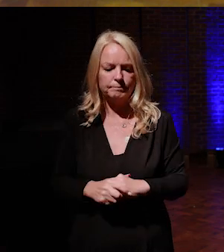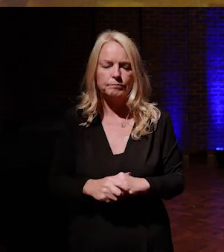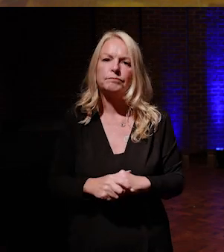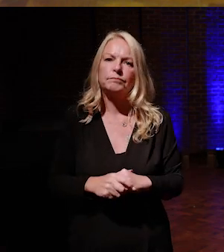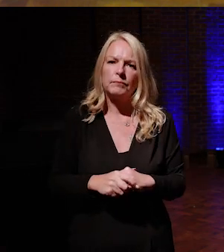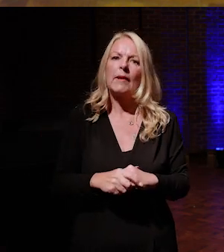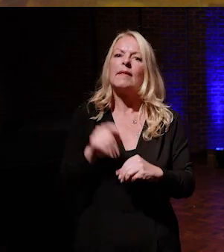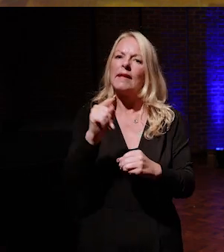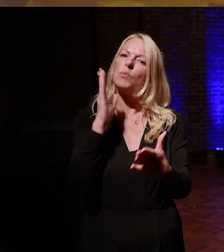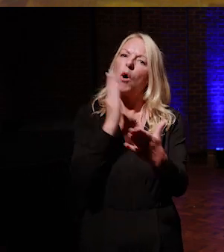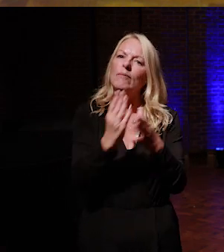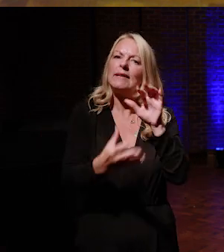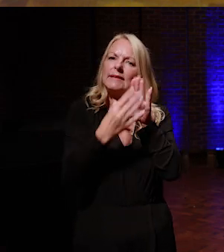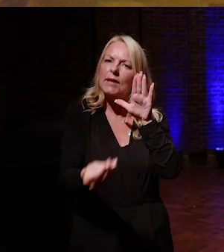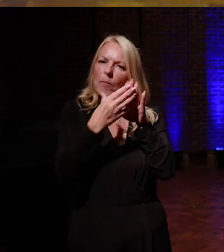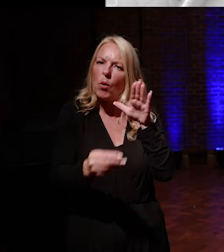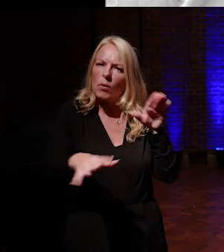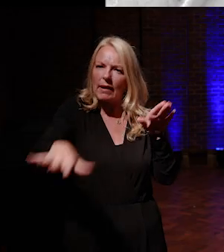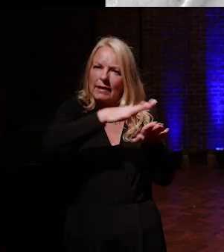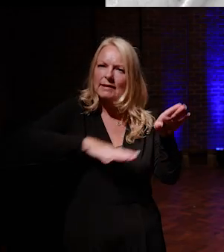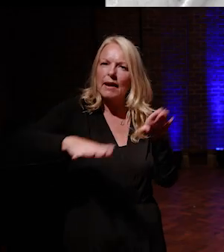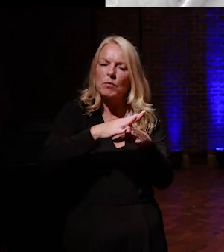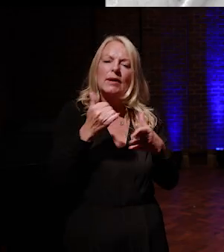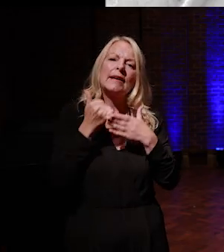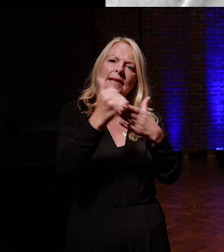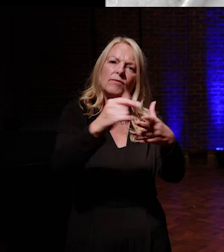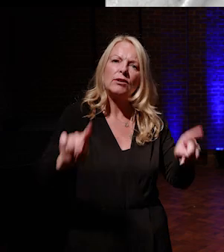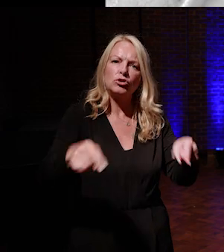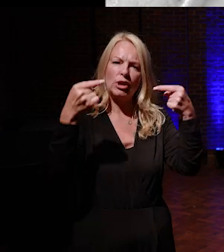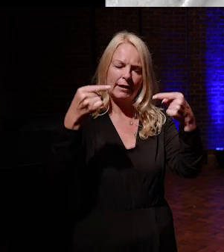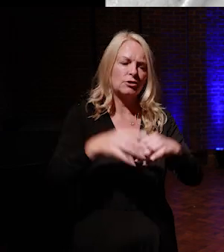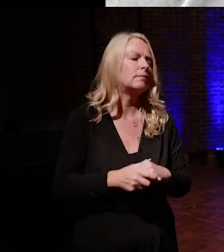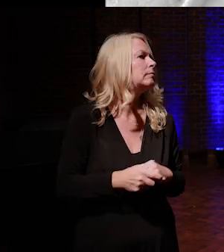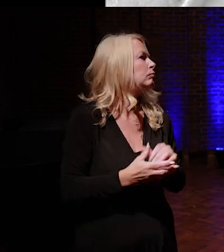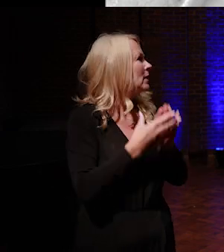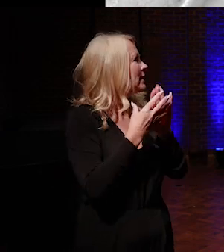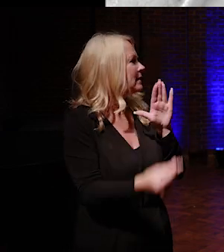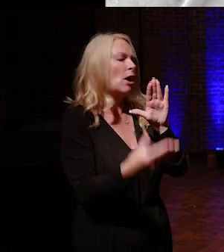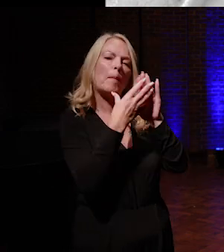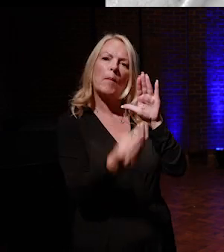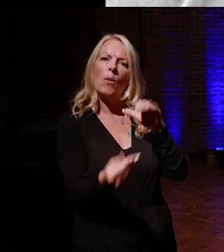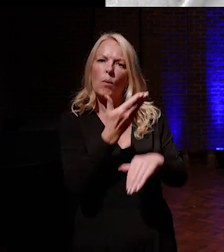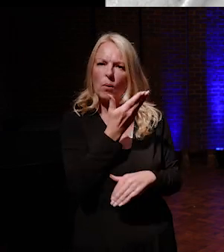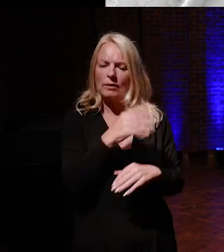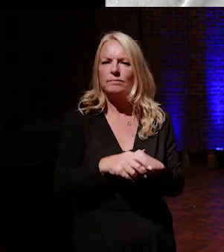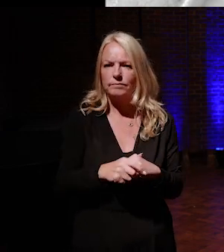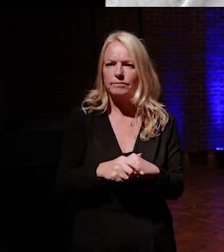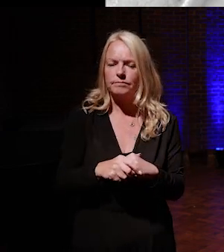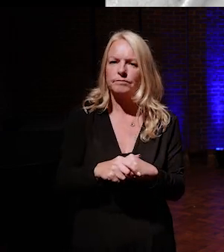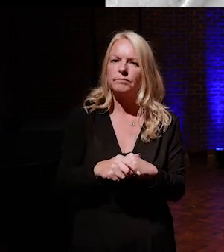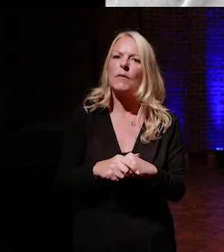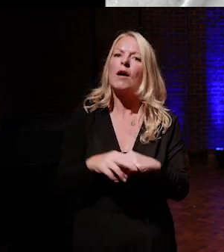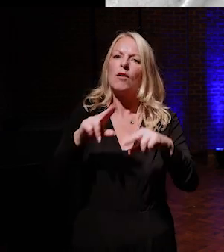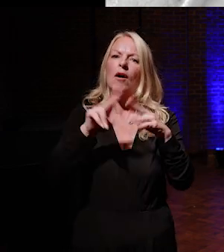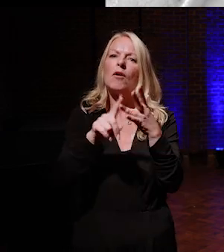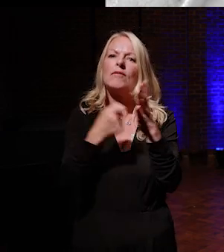these are quite obvious examples in the landscape. Let's give it a challenge. This example of a hill fort